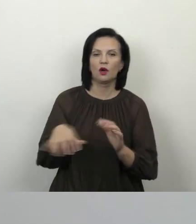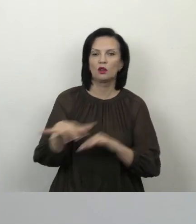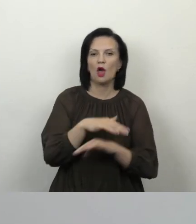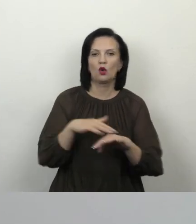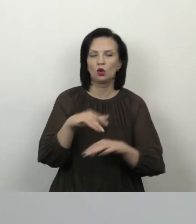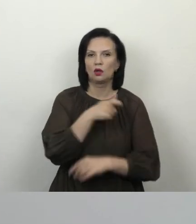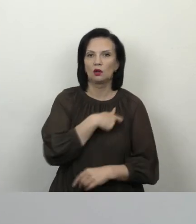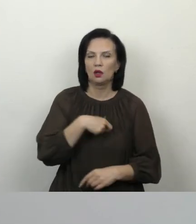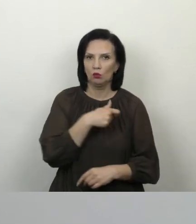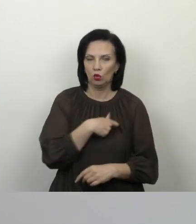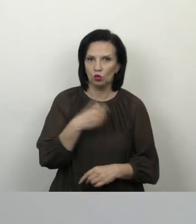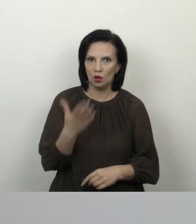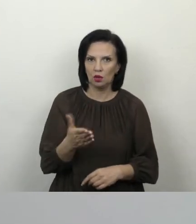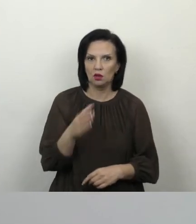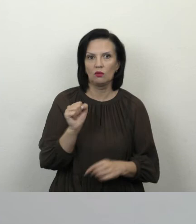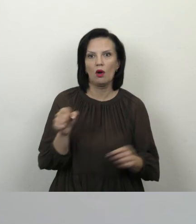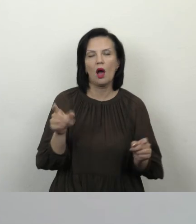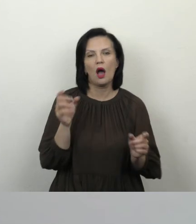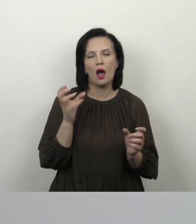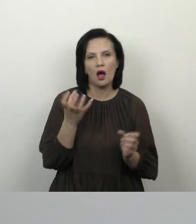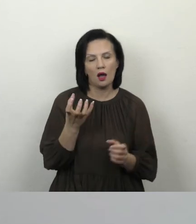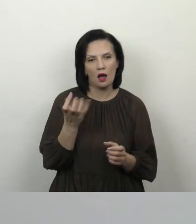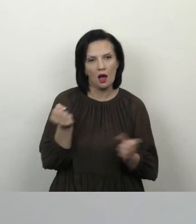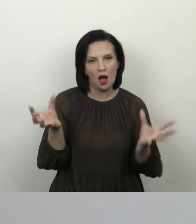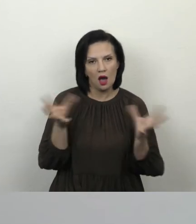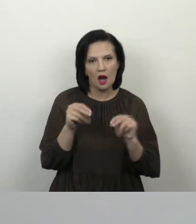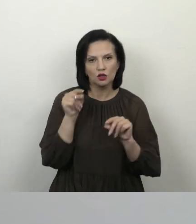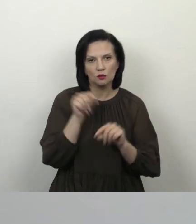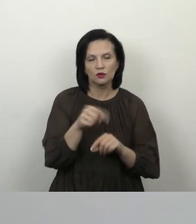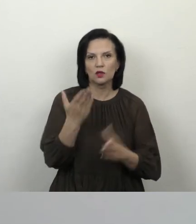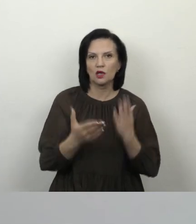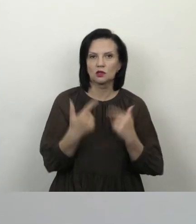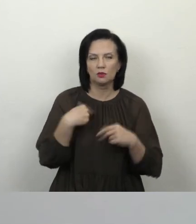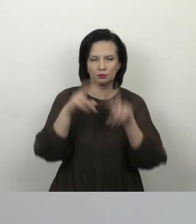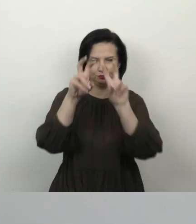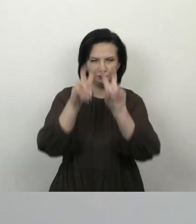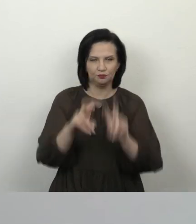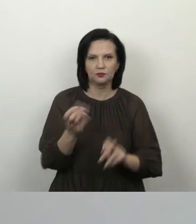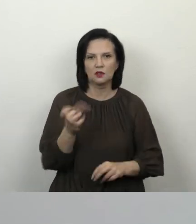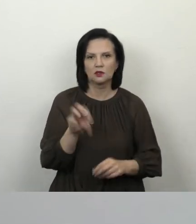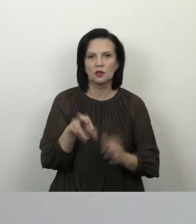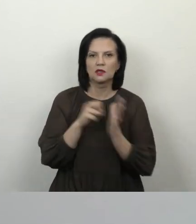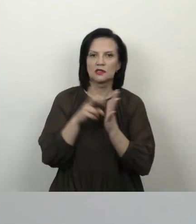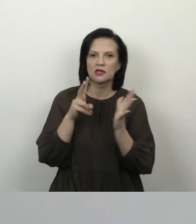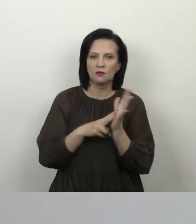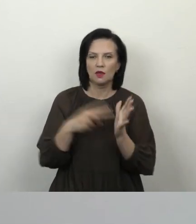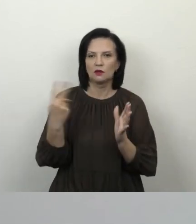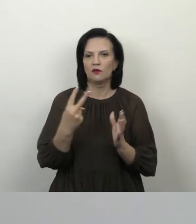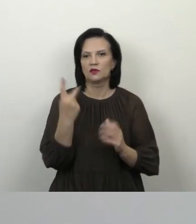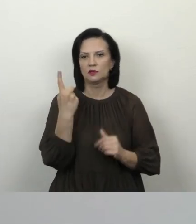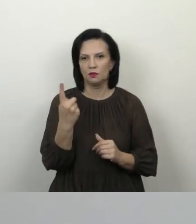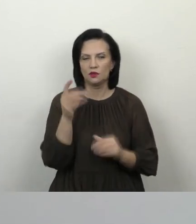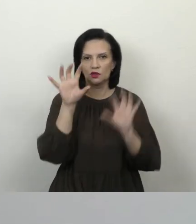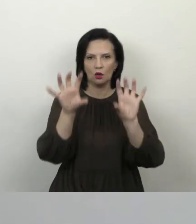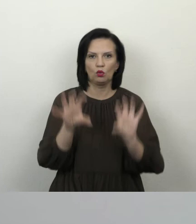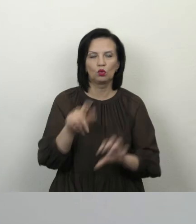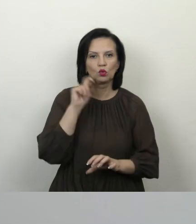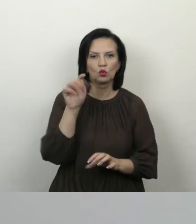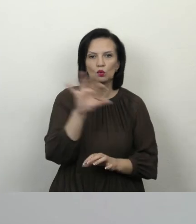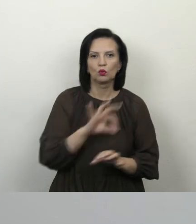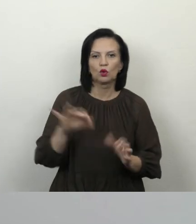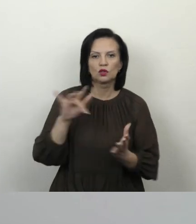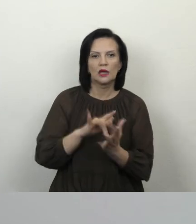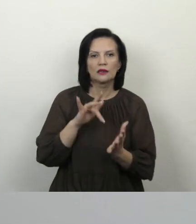It says really that it should be during the presidential and parliamentary election. At the same time, if we analyze Articles 17